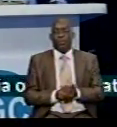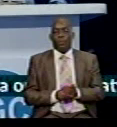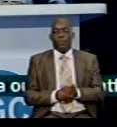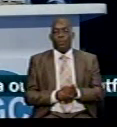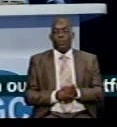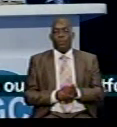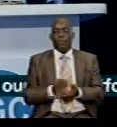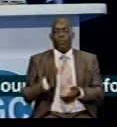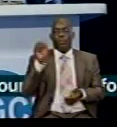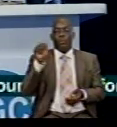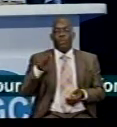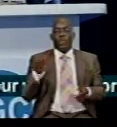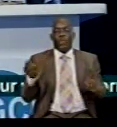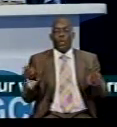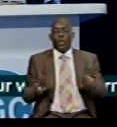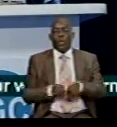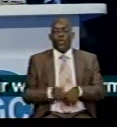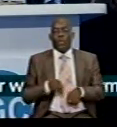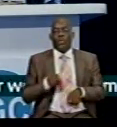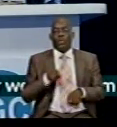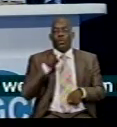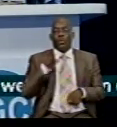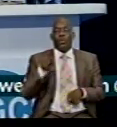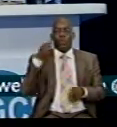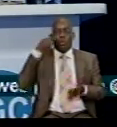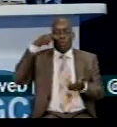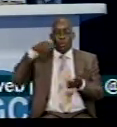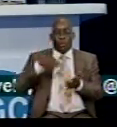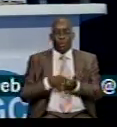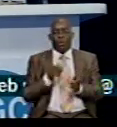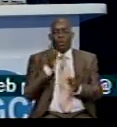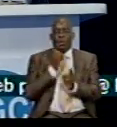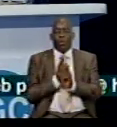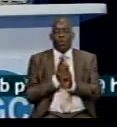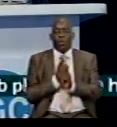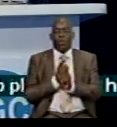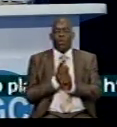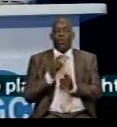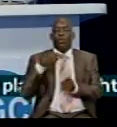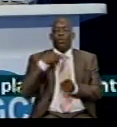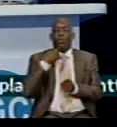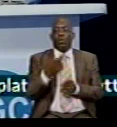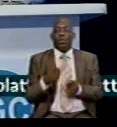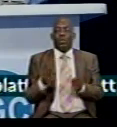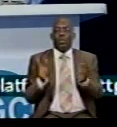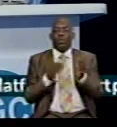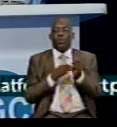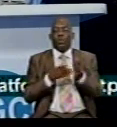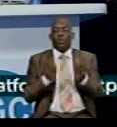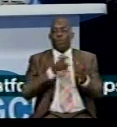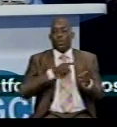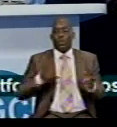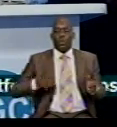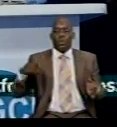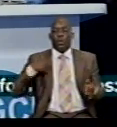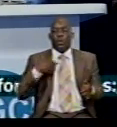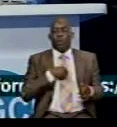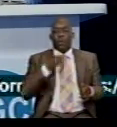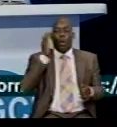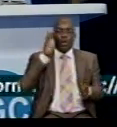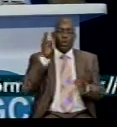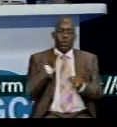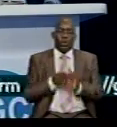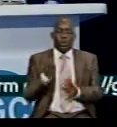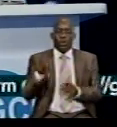Yes, as you discover, just say praise the Lord. We are joining you in the praises. Comme vous découvrez, vous constatez, dites seulement gloire à Dieu et on se joint à